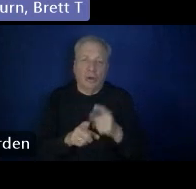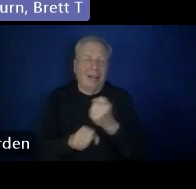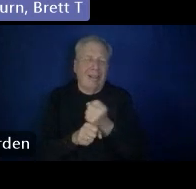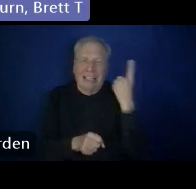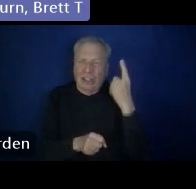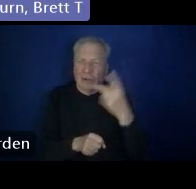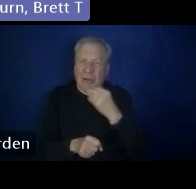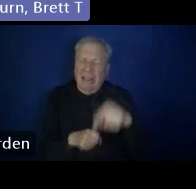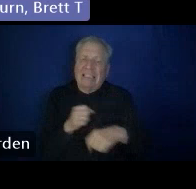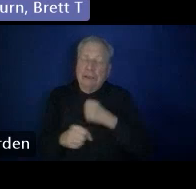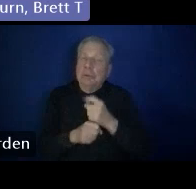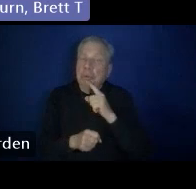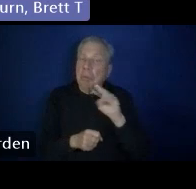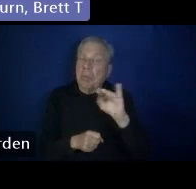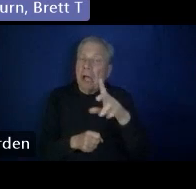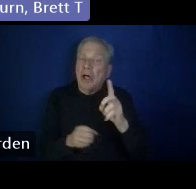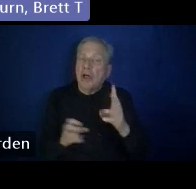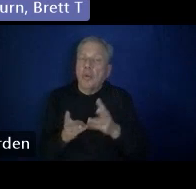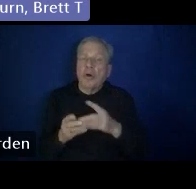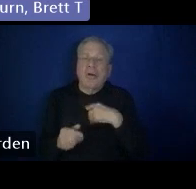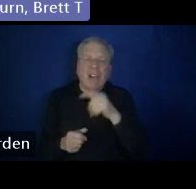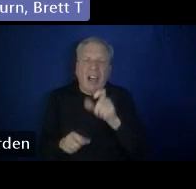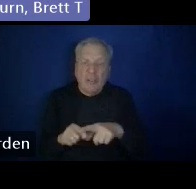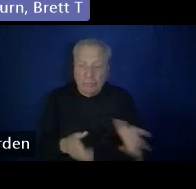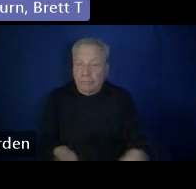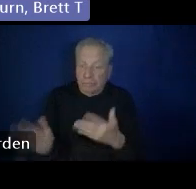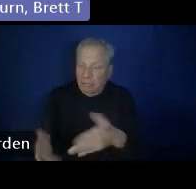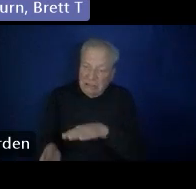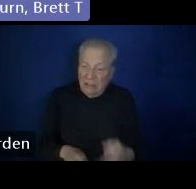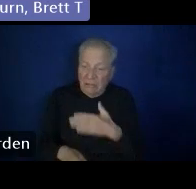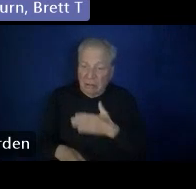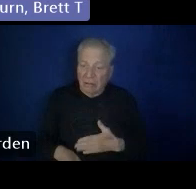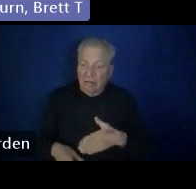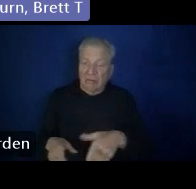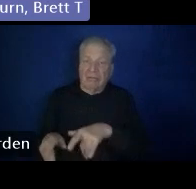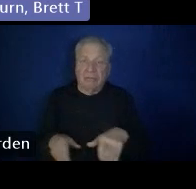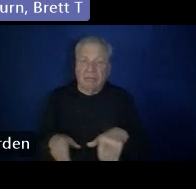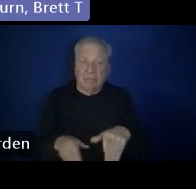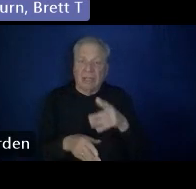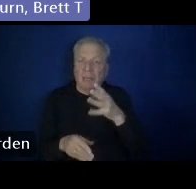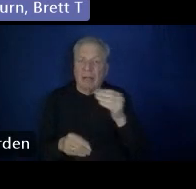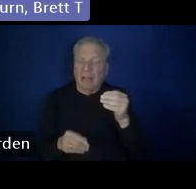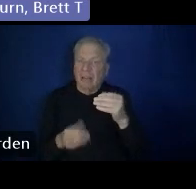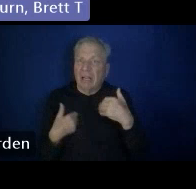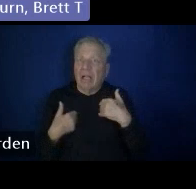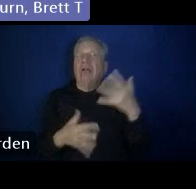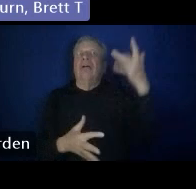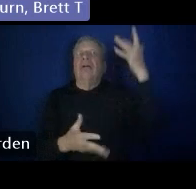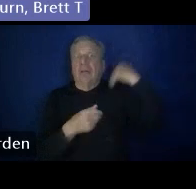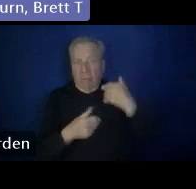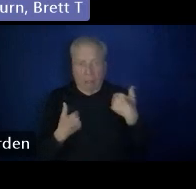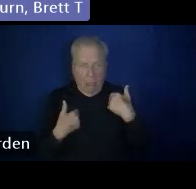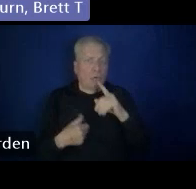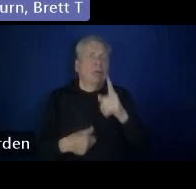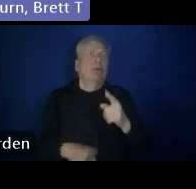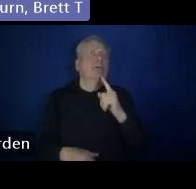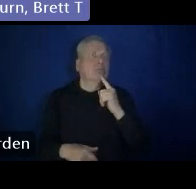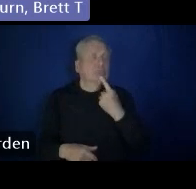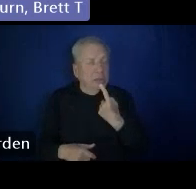This year was a pretty mild winter, so we haven't moved many carcasses yet. Last year, we had a very severe winter, and we had